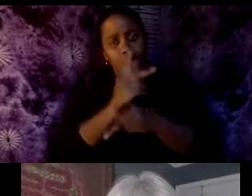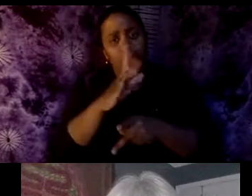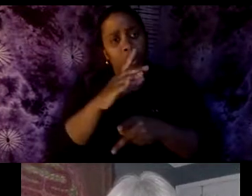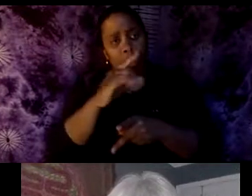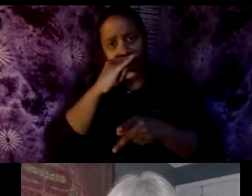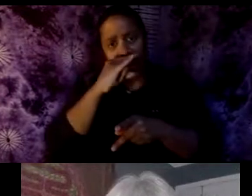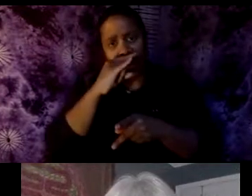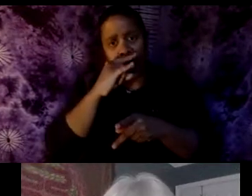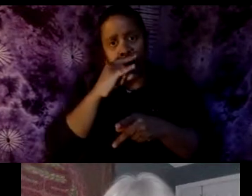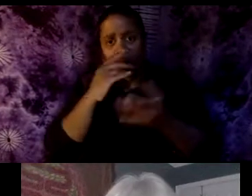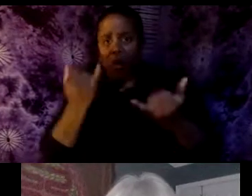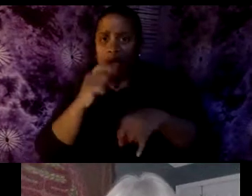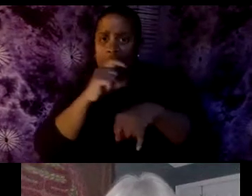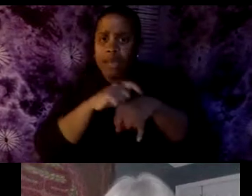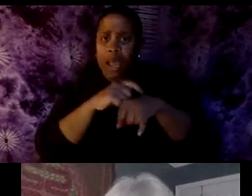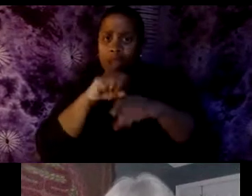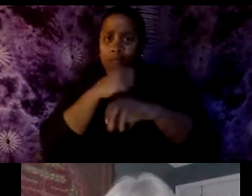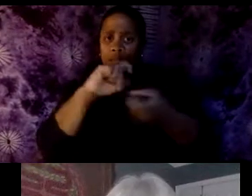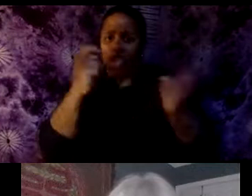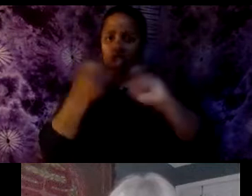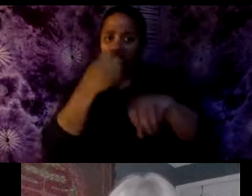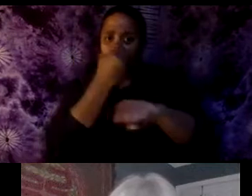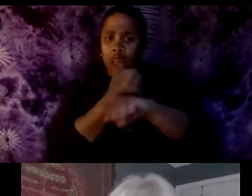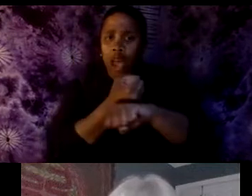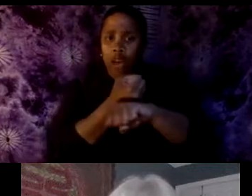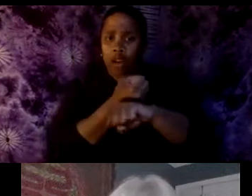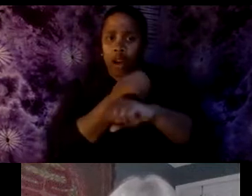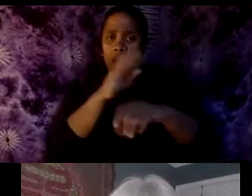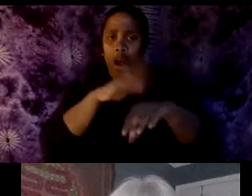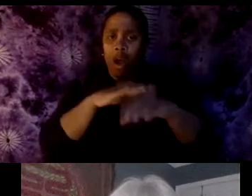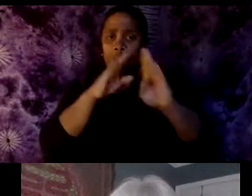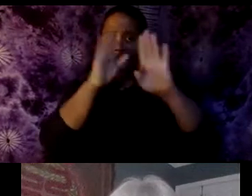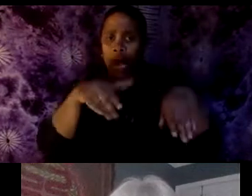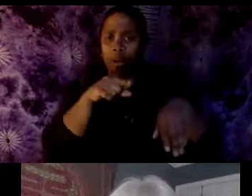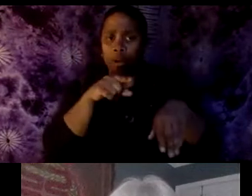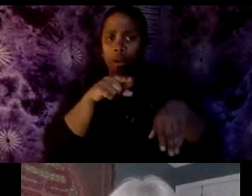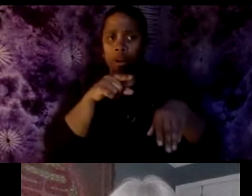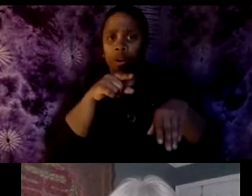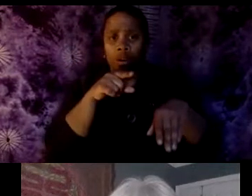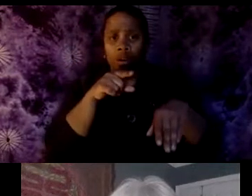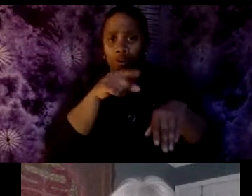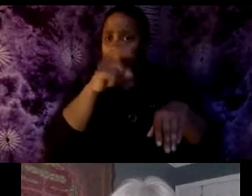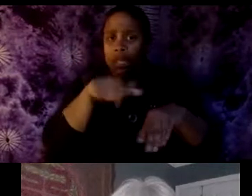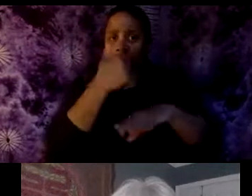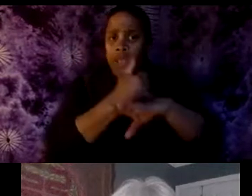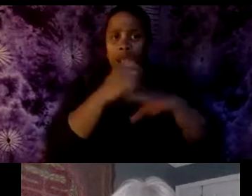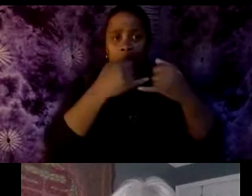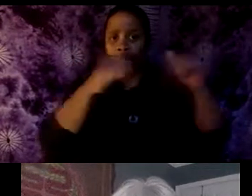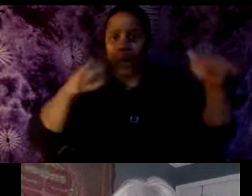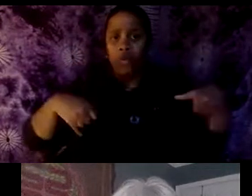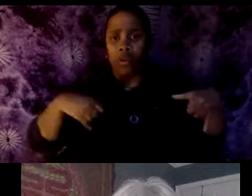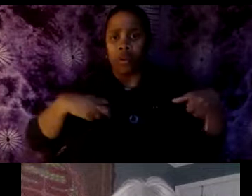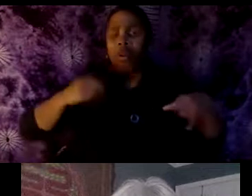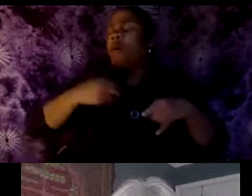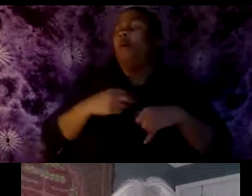time to really stop him from coming in, and you're the one that can set those boundaries. And I just, he can't get in. I moved